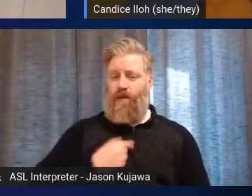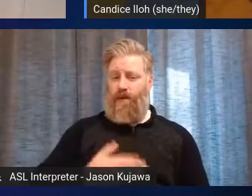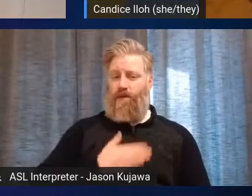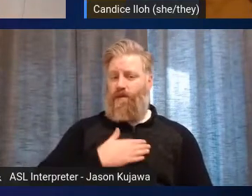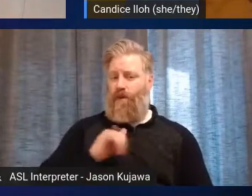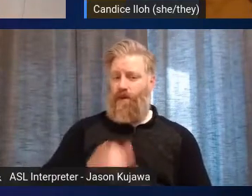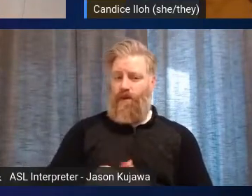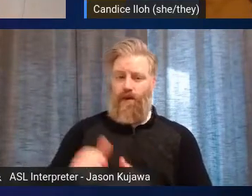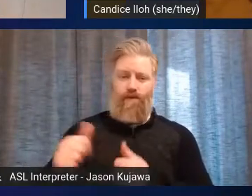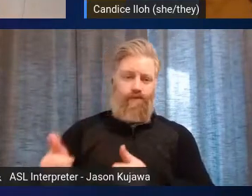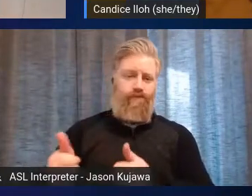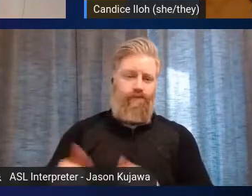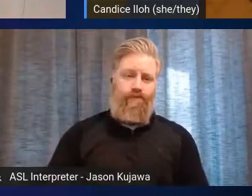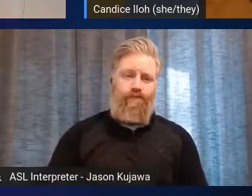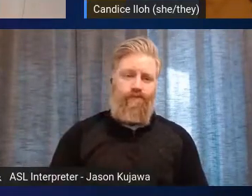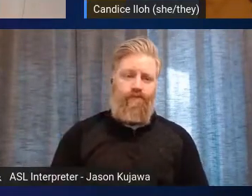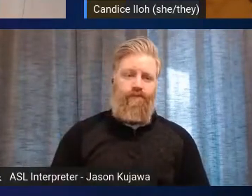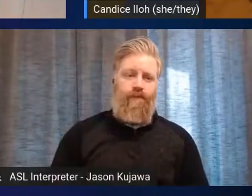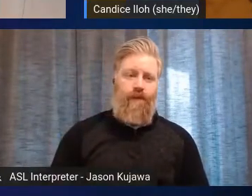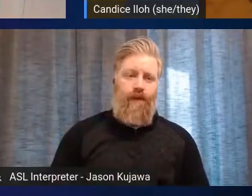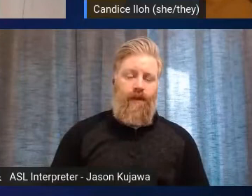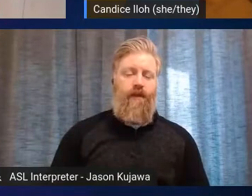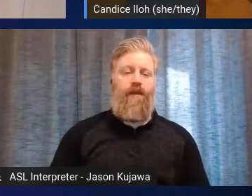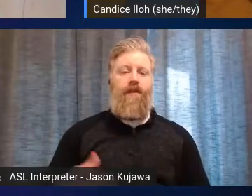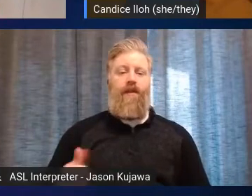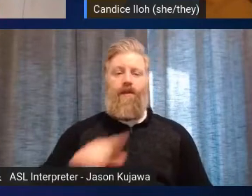sure. This one's for Gabrielle.